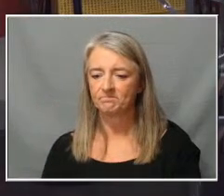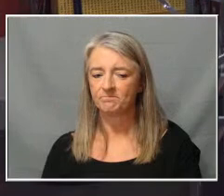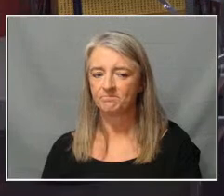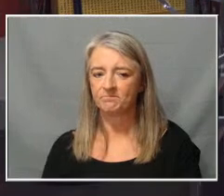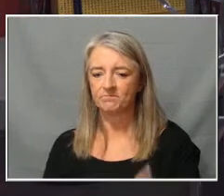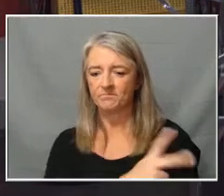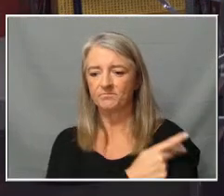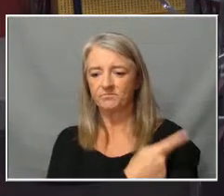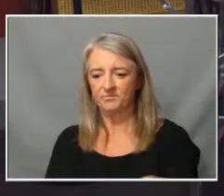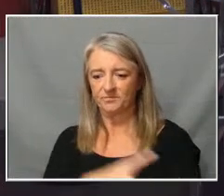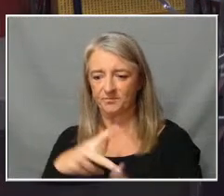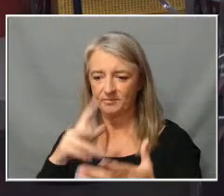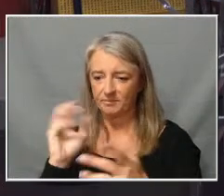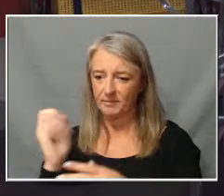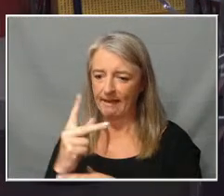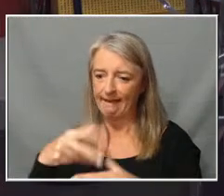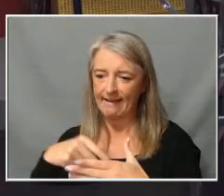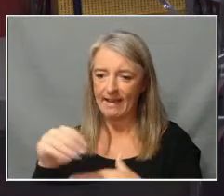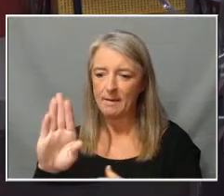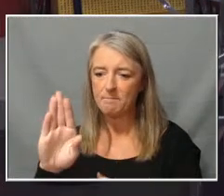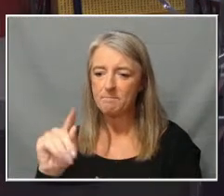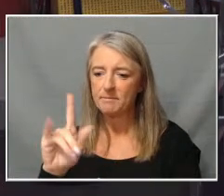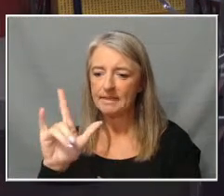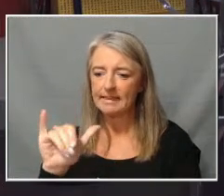out there again. Yes. Billy, what's the takeaway today?